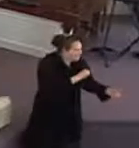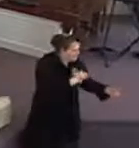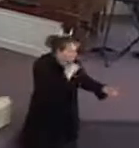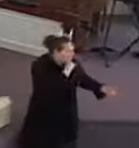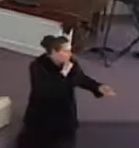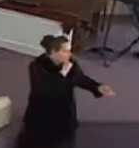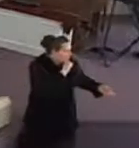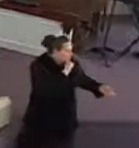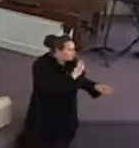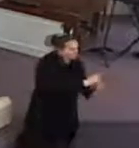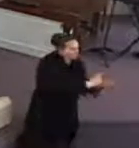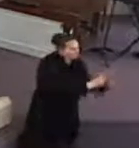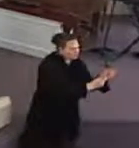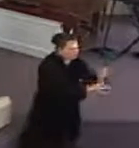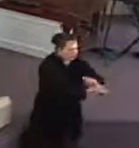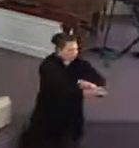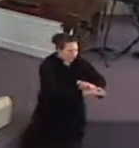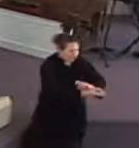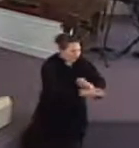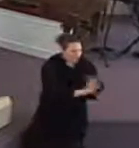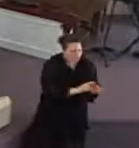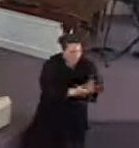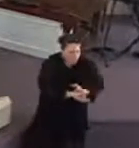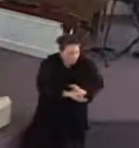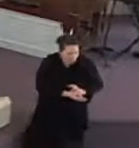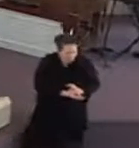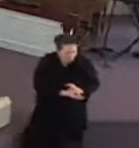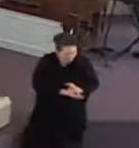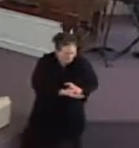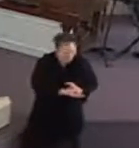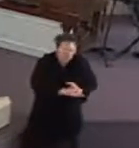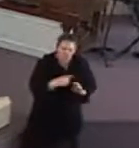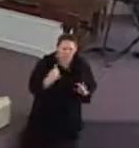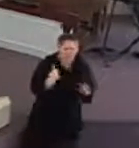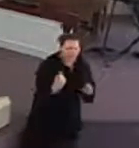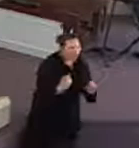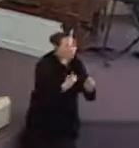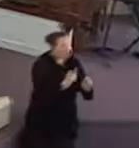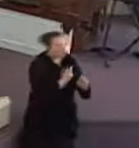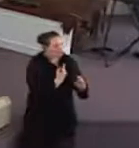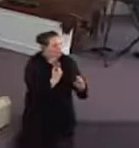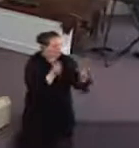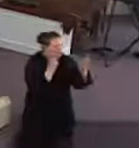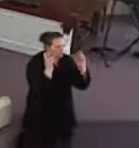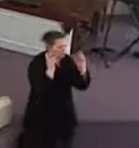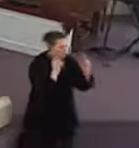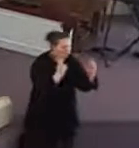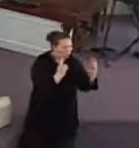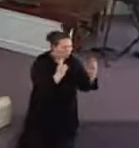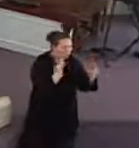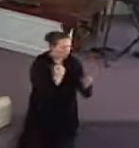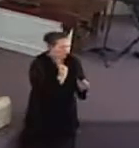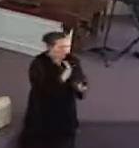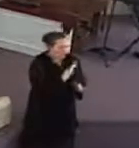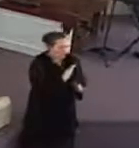of repentance and turning away from it. That's the only hope that mankind has.